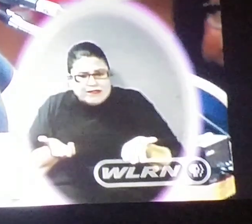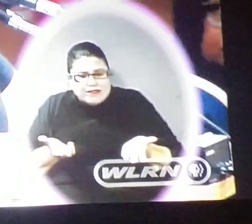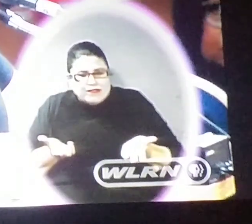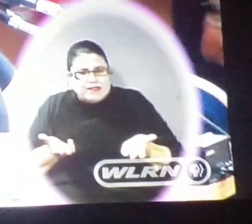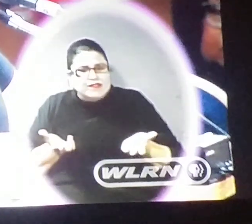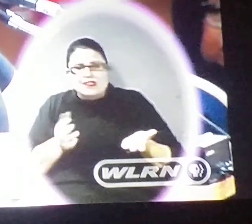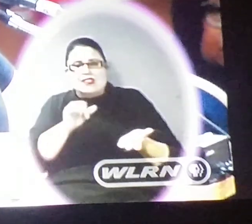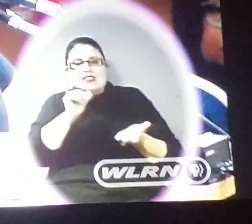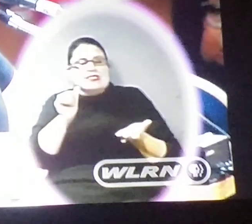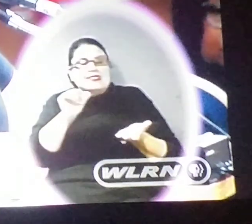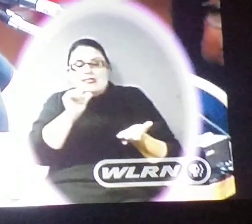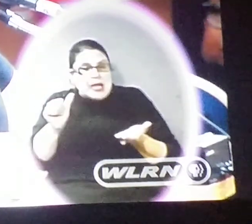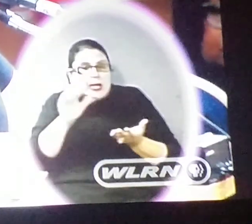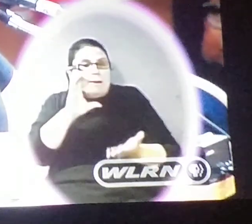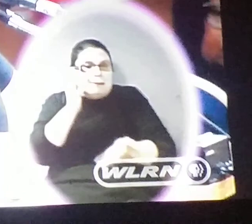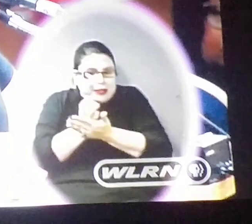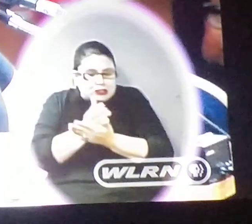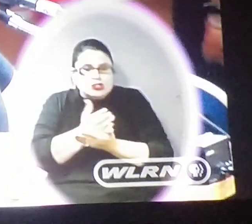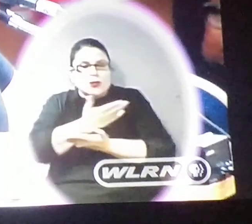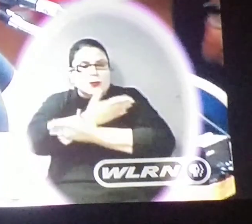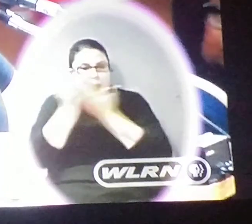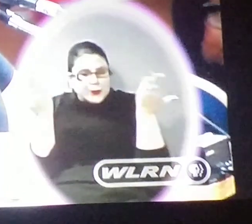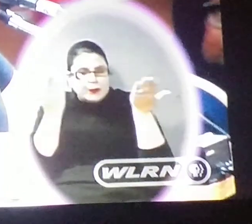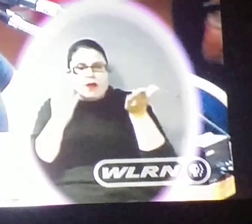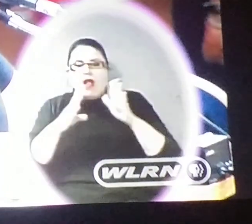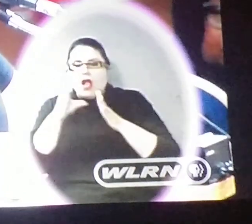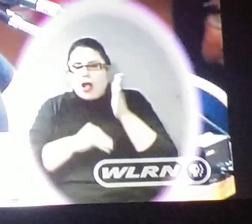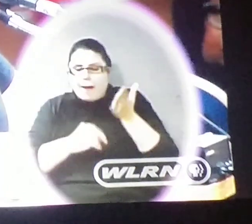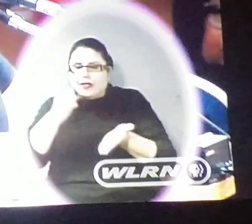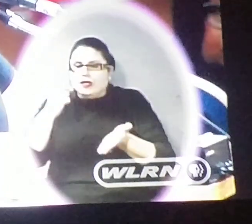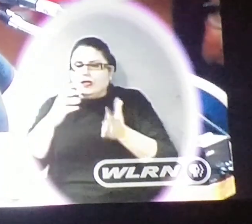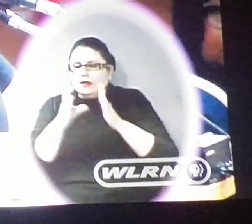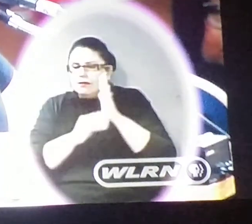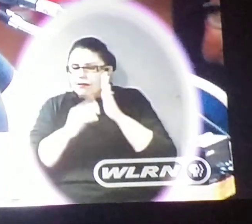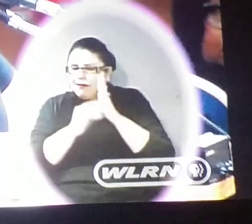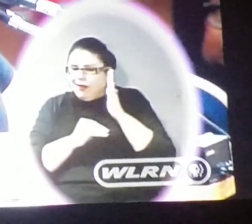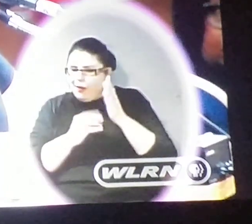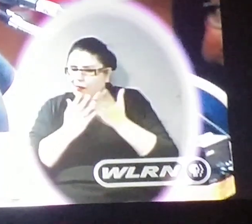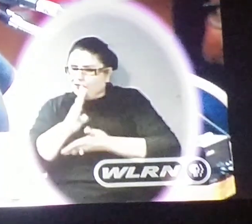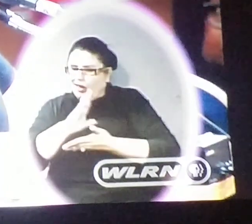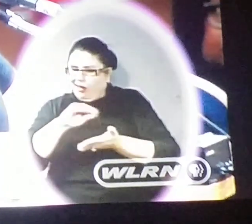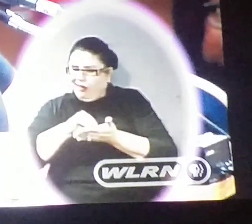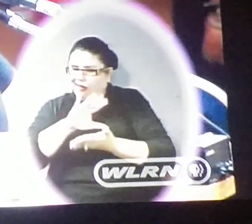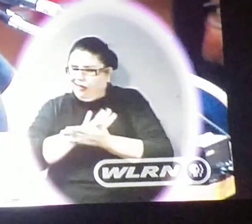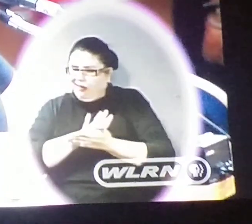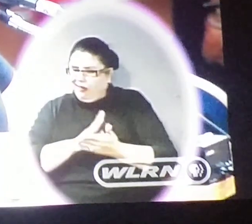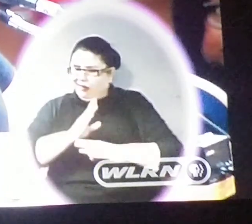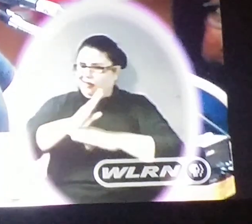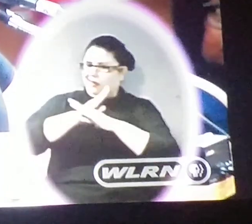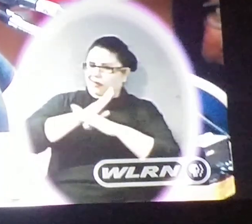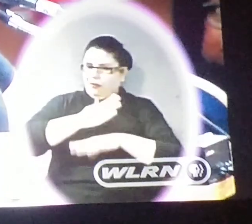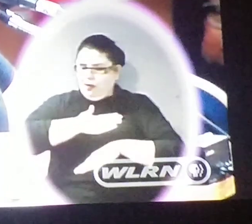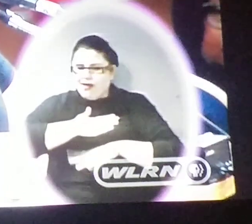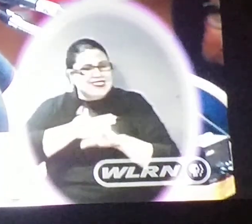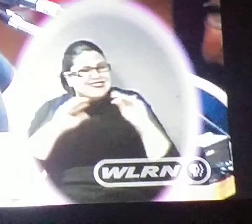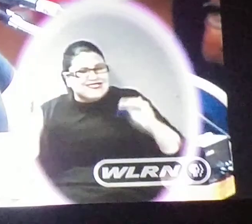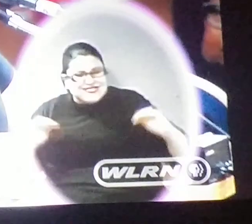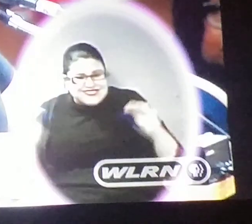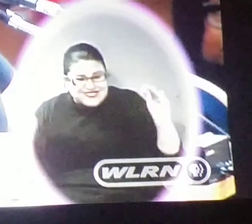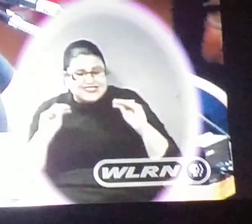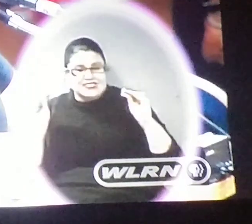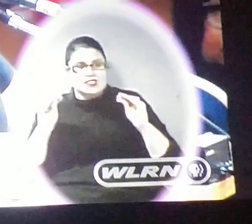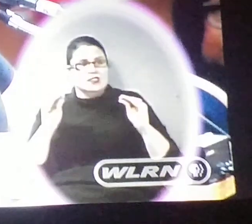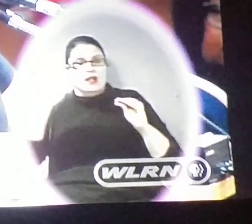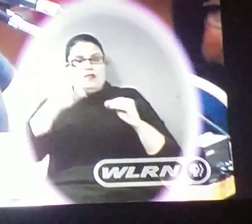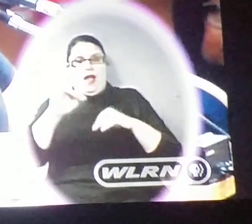that matter. It does not have a copyright. It can be shared anywhere and with anybody through any means. On that dreadful night